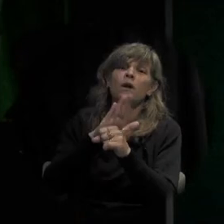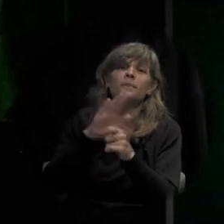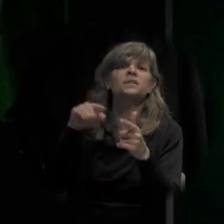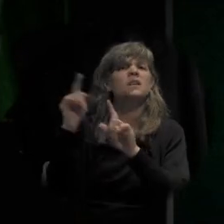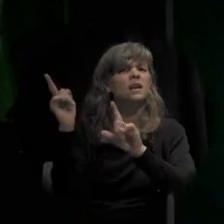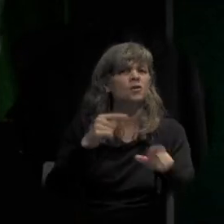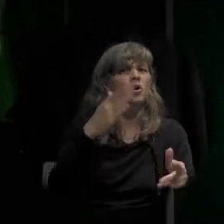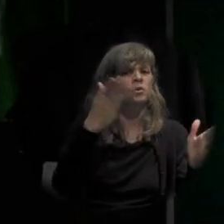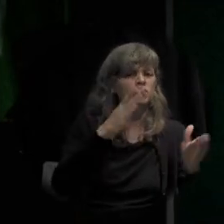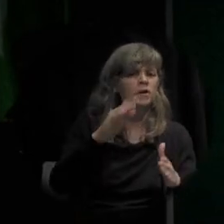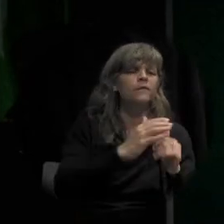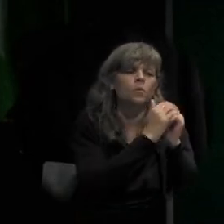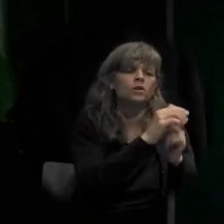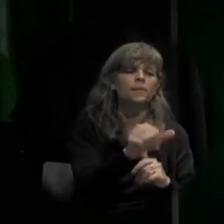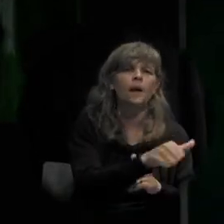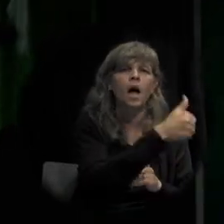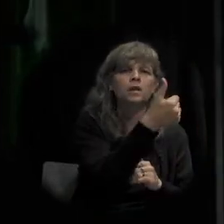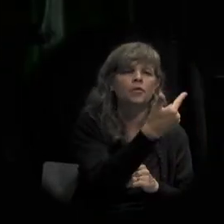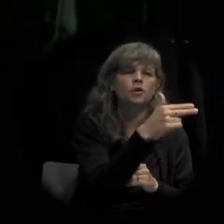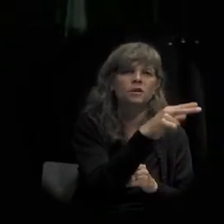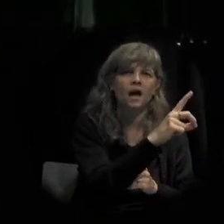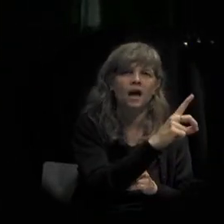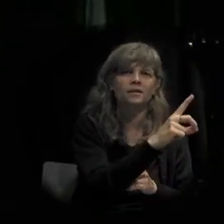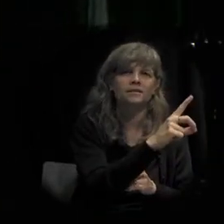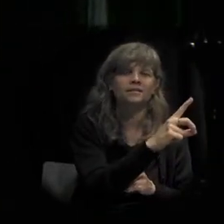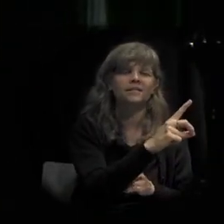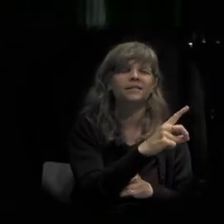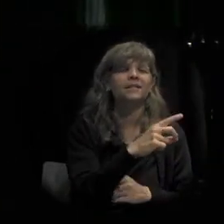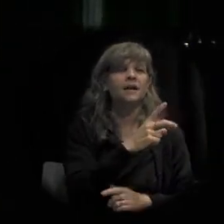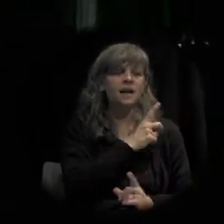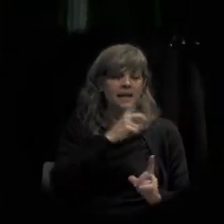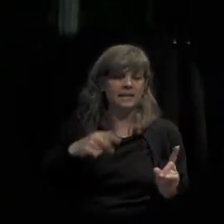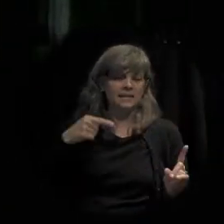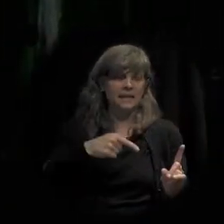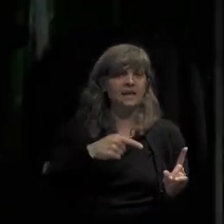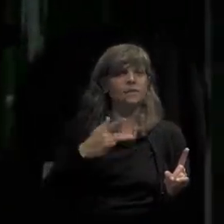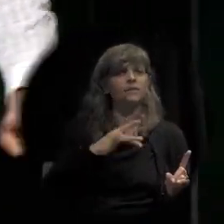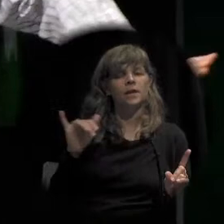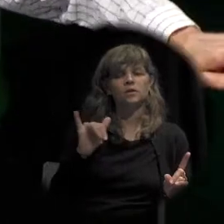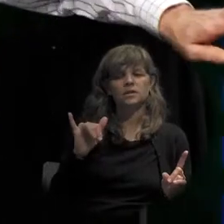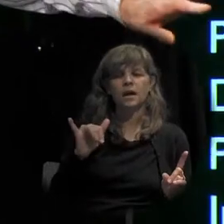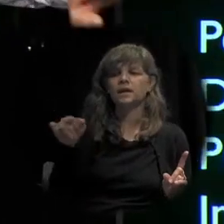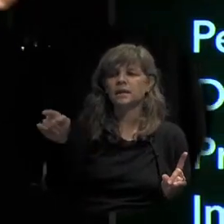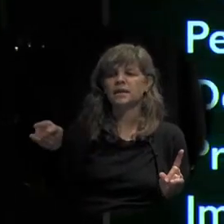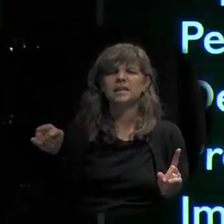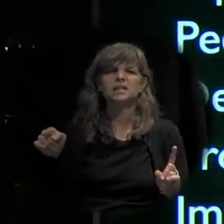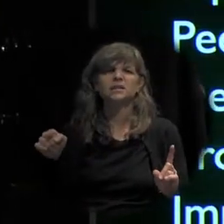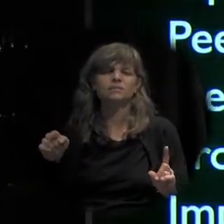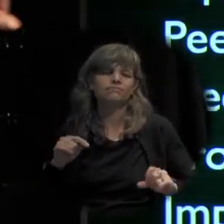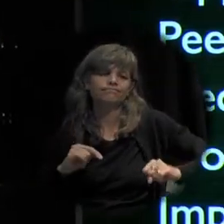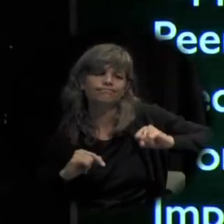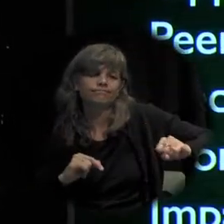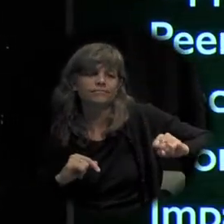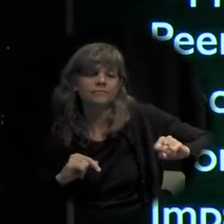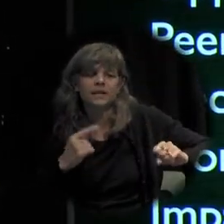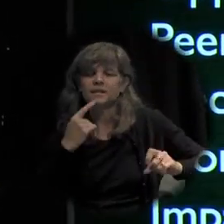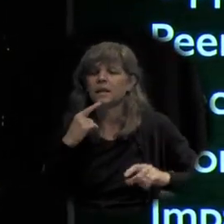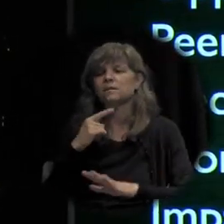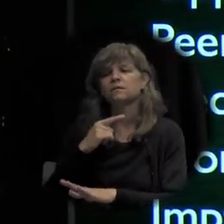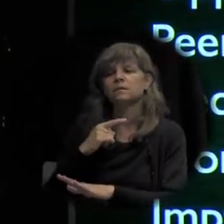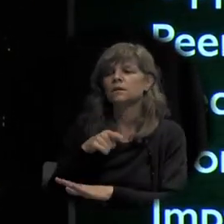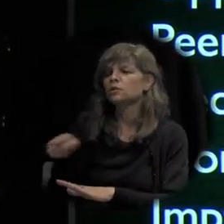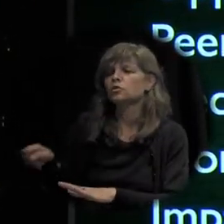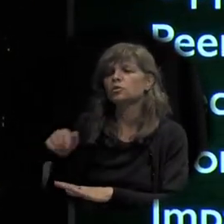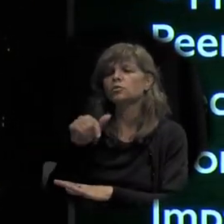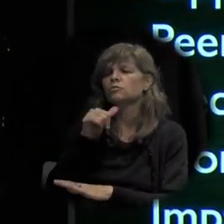want. And he feels as if Saul, by pushing him away, is actually saying, you have no part in